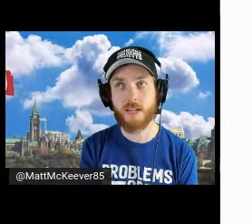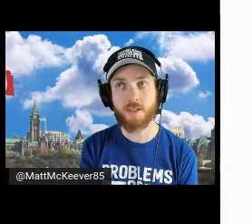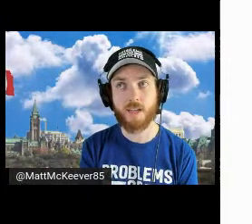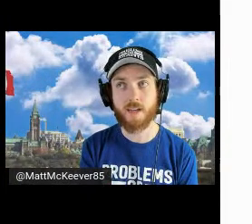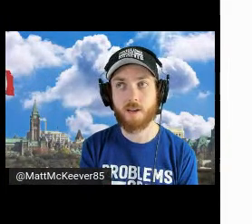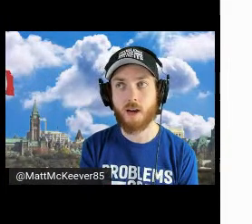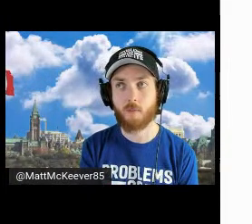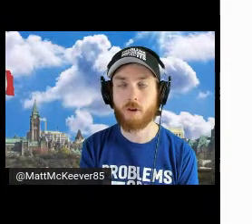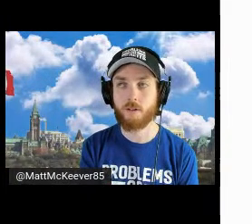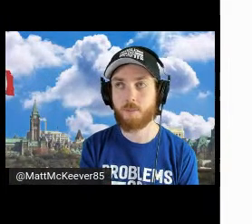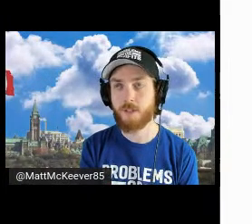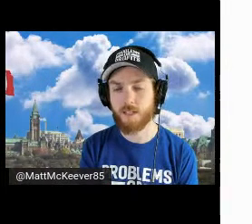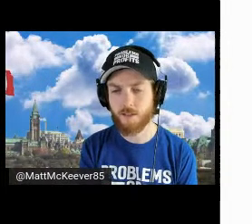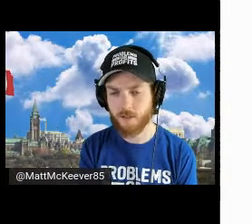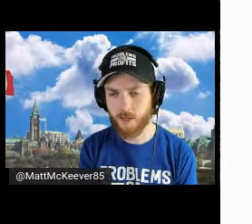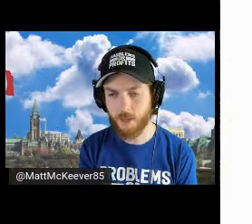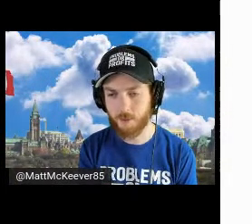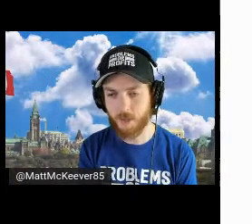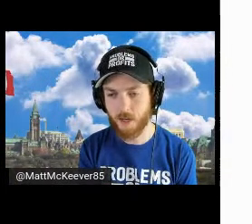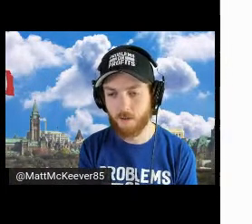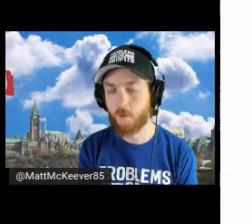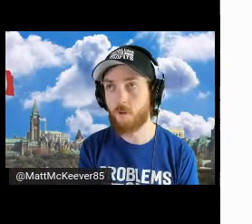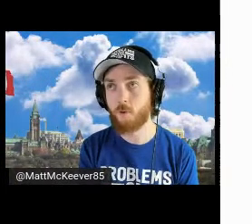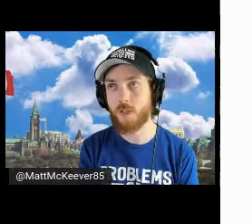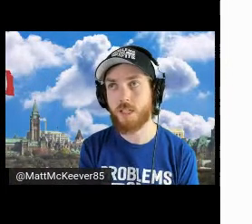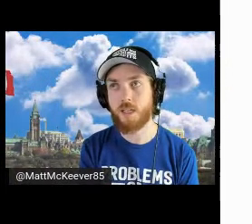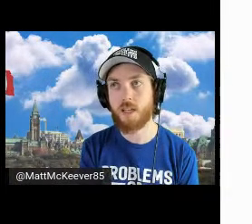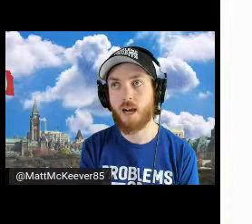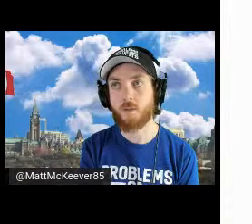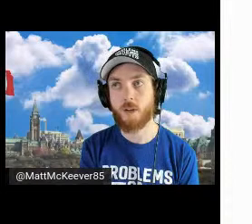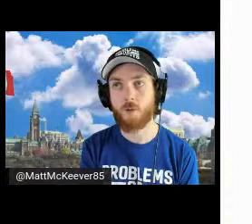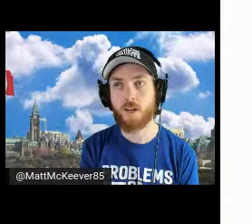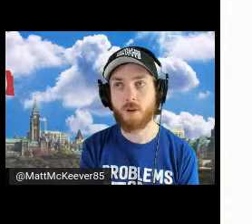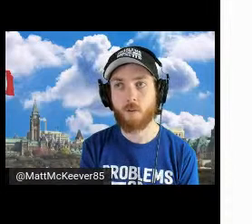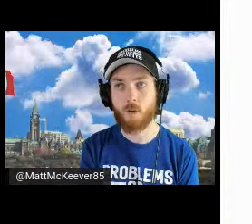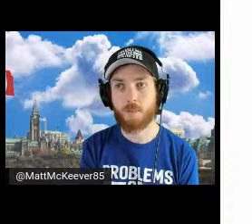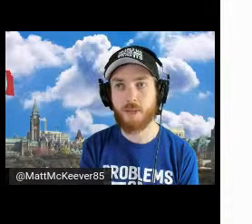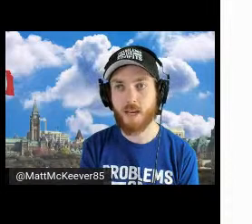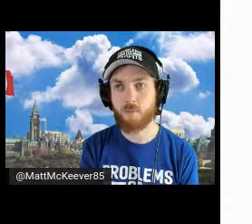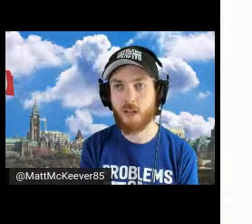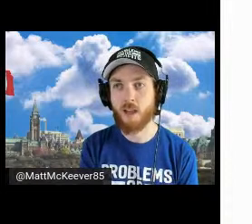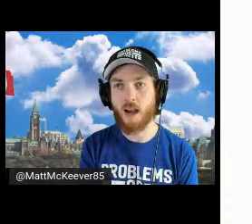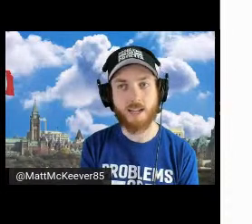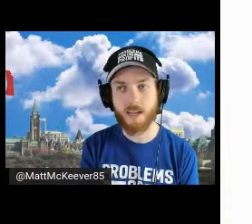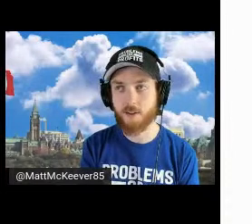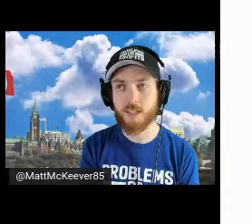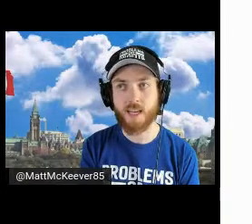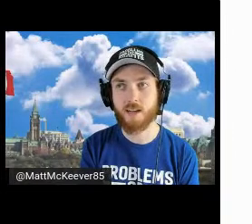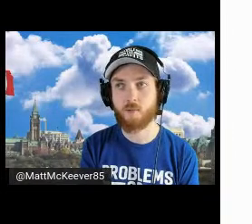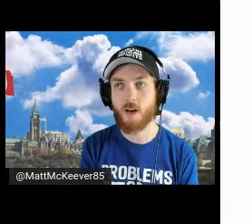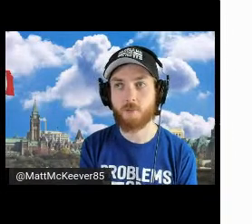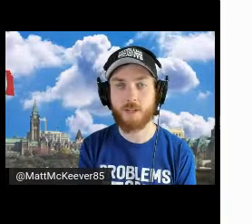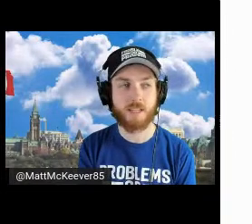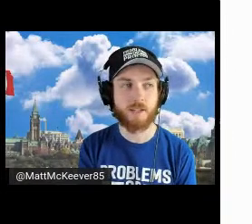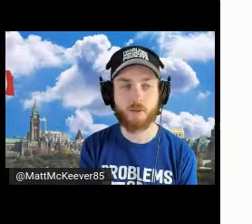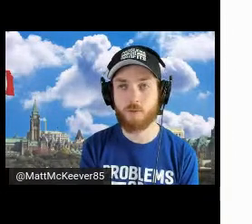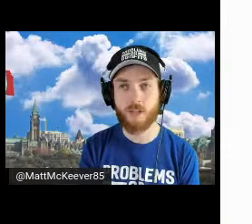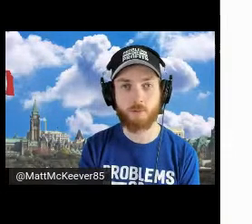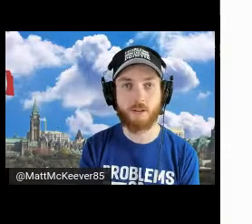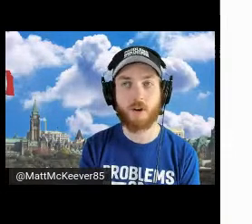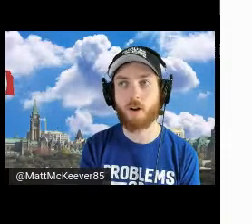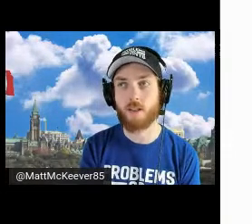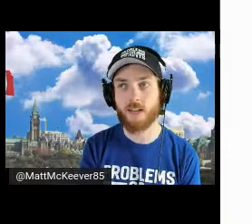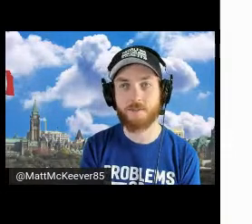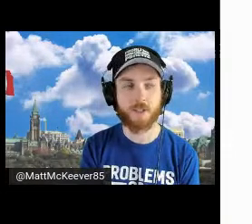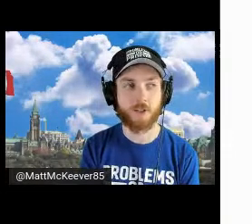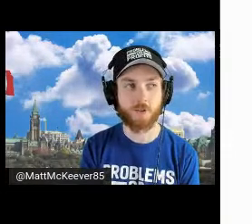care yesterday. Well, a couple days ago now, maybe, but 4/14/21 around 1 p.m. I can understand why we need to get